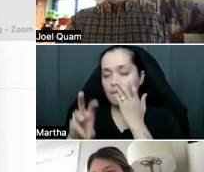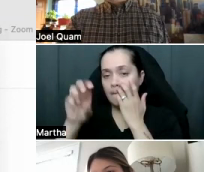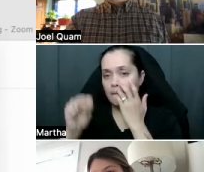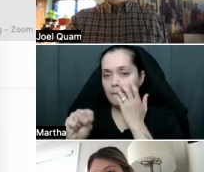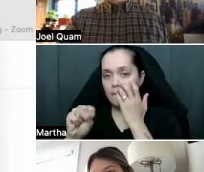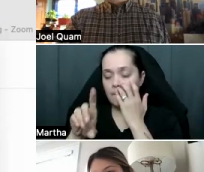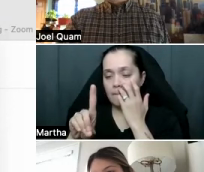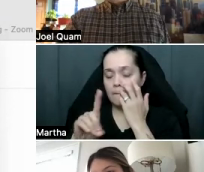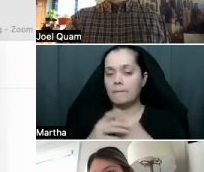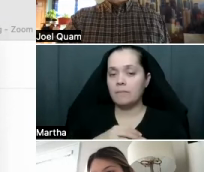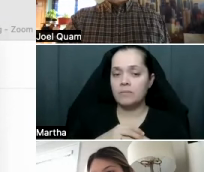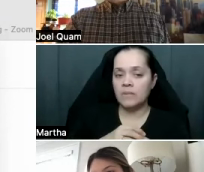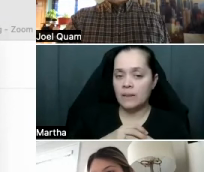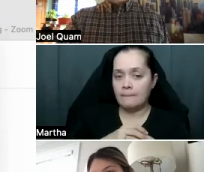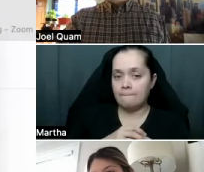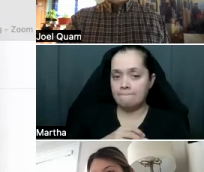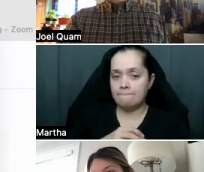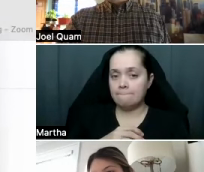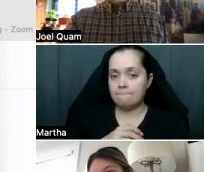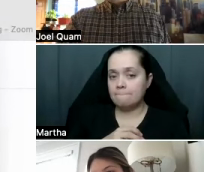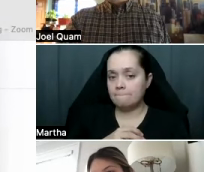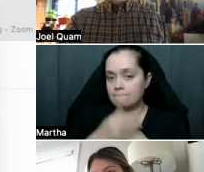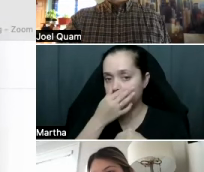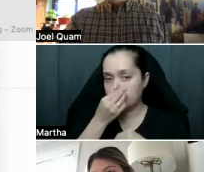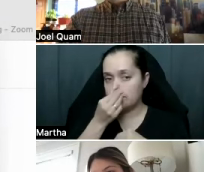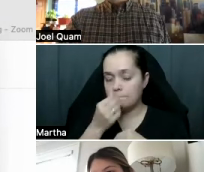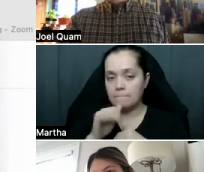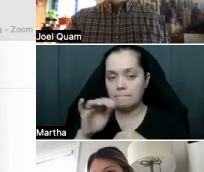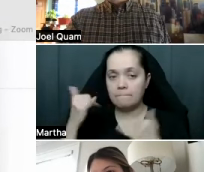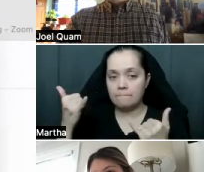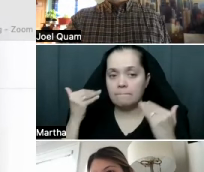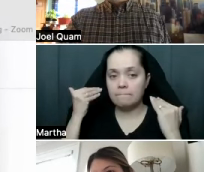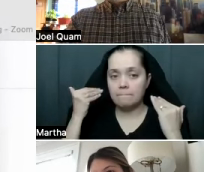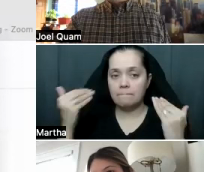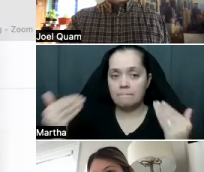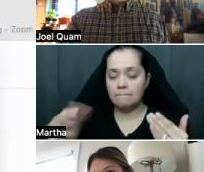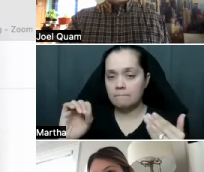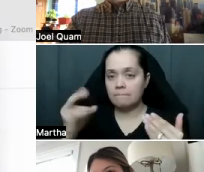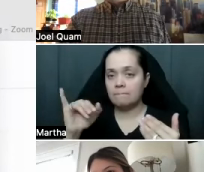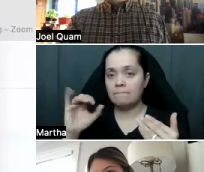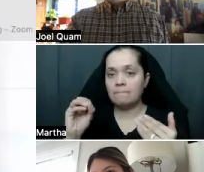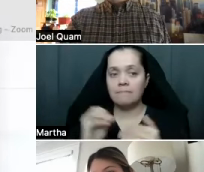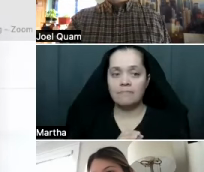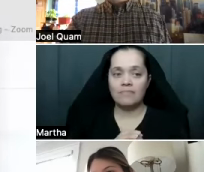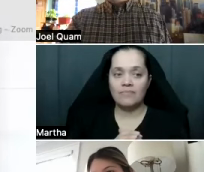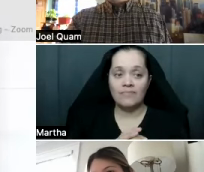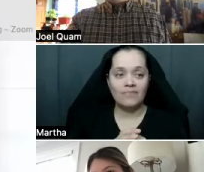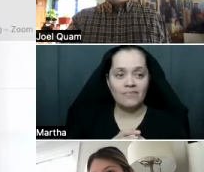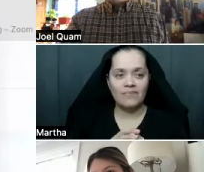Dakota. All right, that was South Dakota. Let's go on to Ohio.